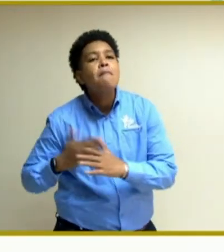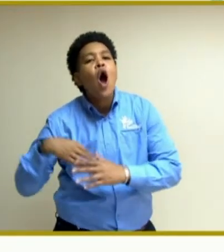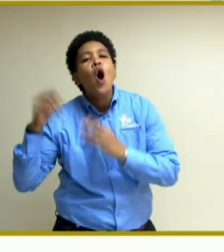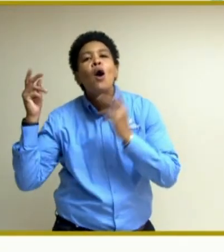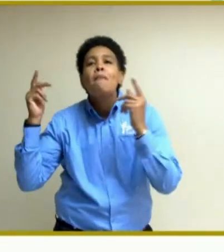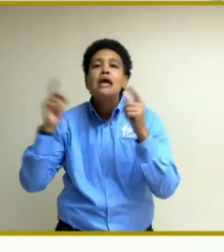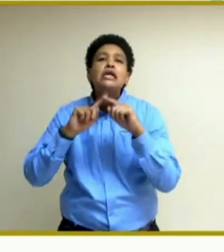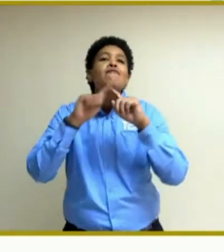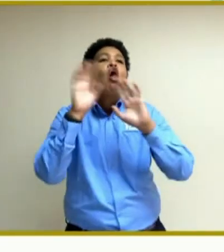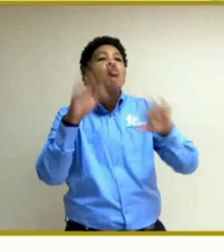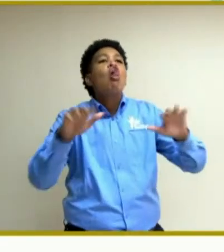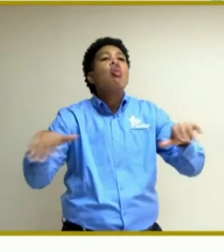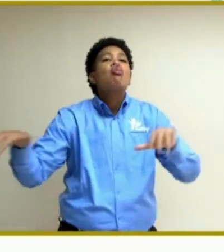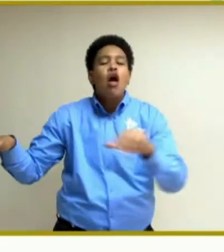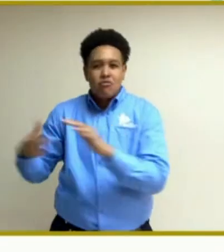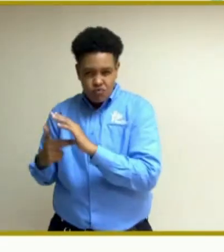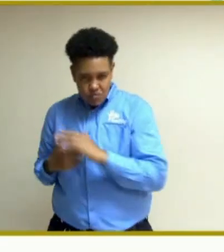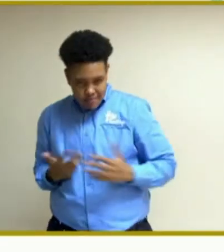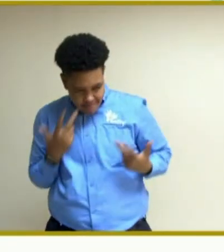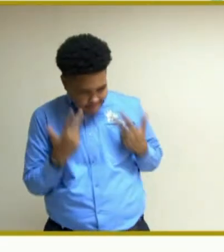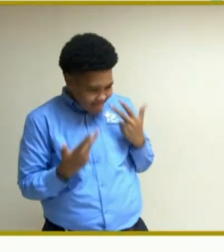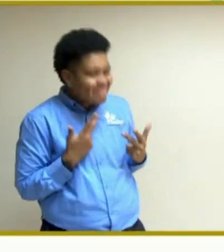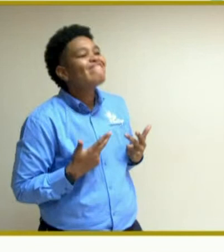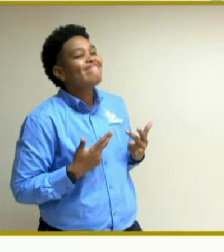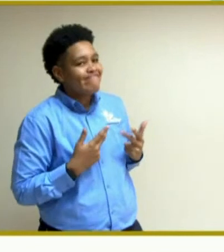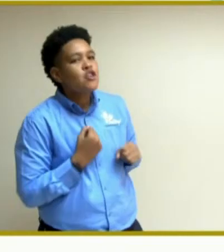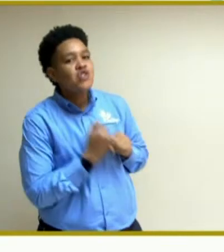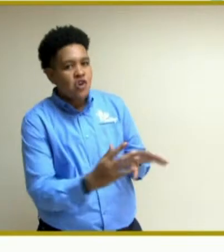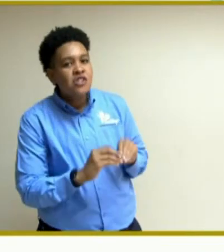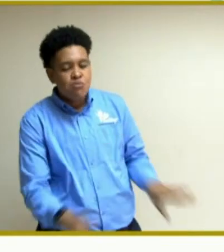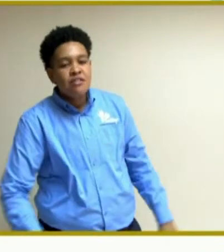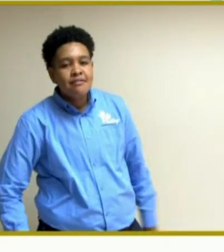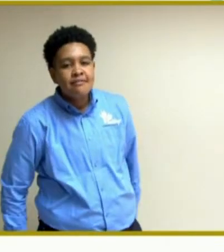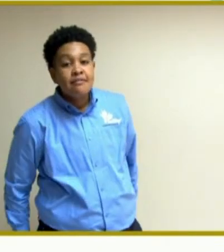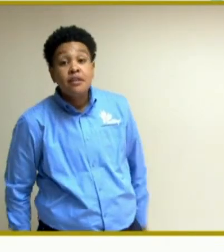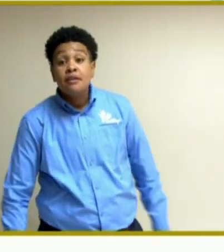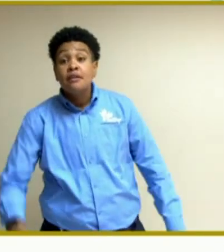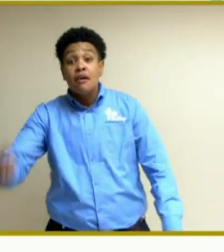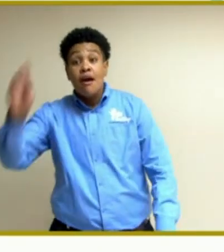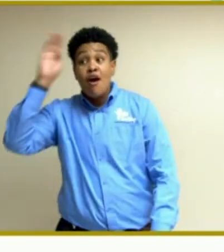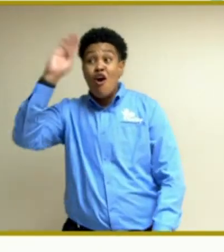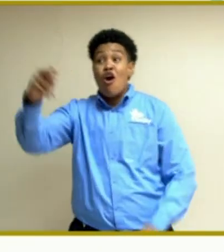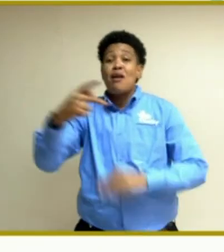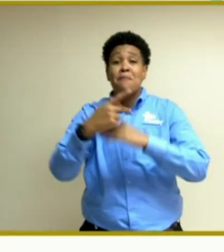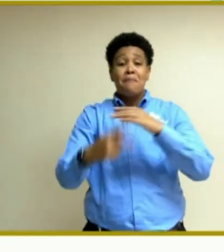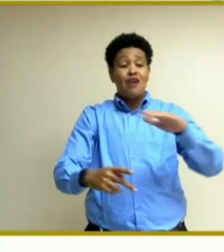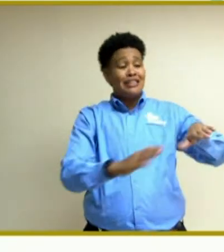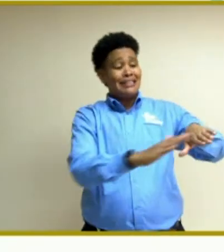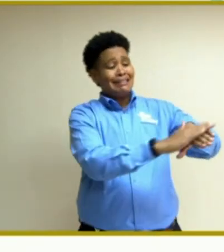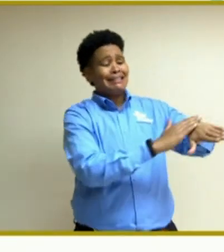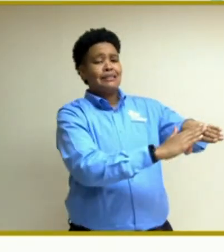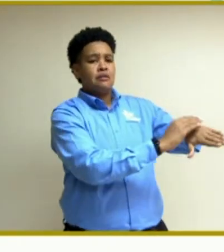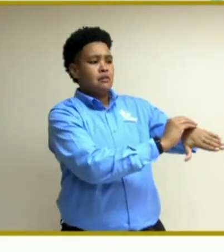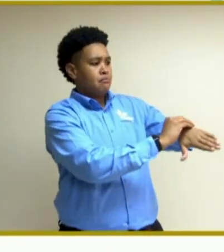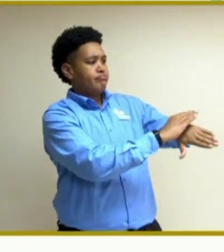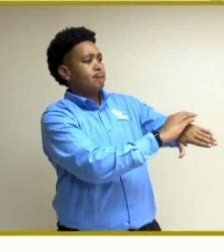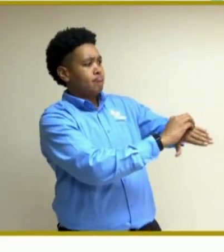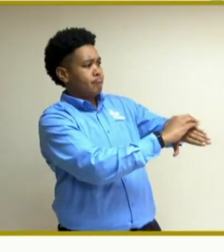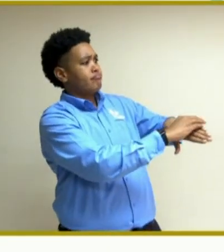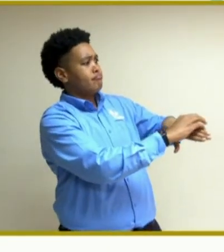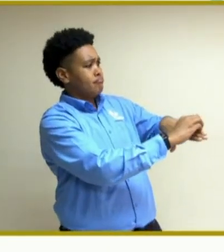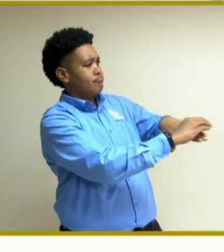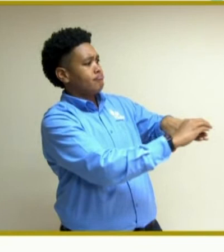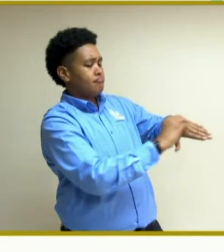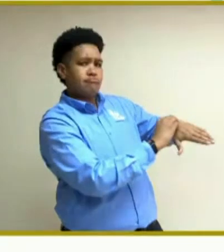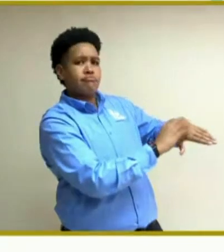This is the parish distribution, and all parishes in general have higher number of cases. When we look at